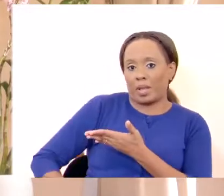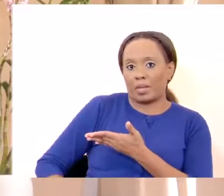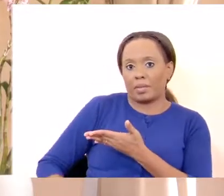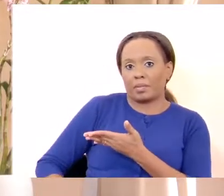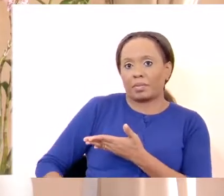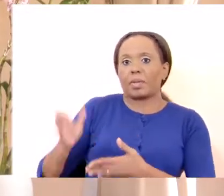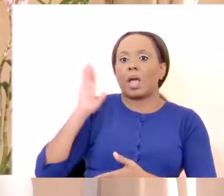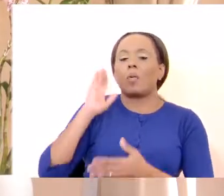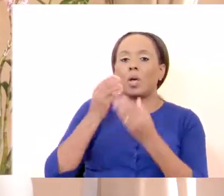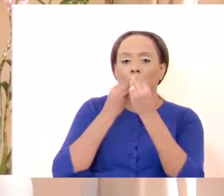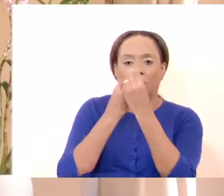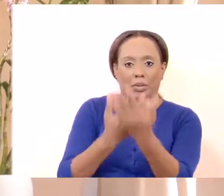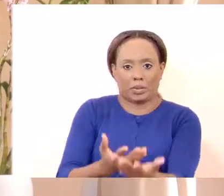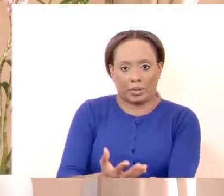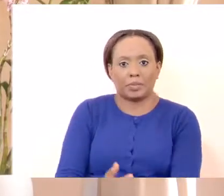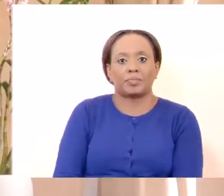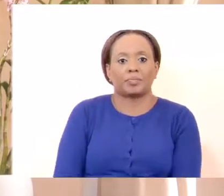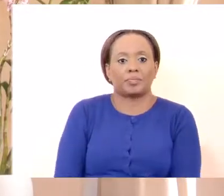made public.